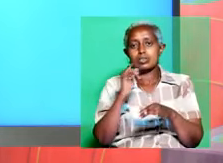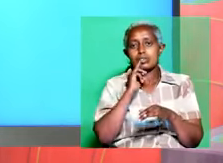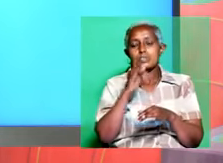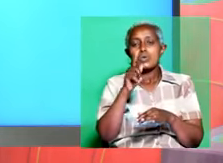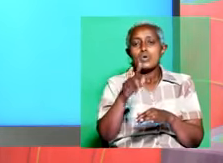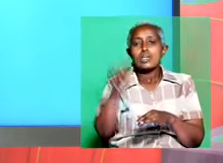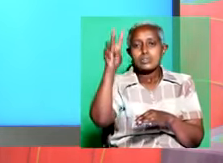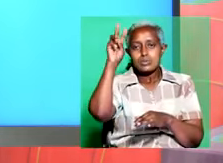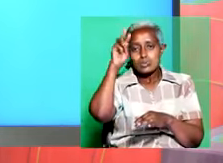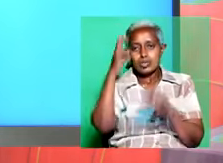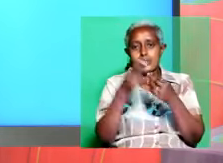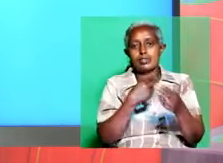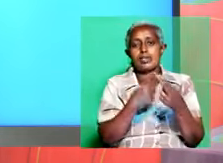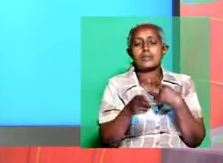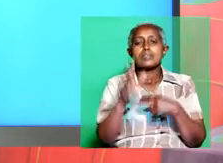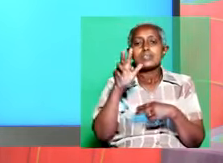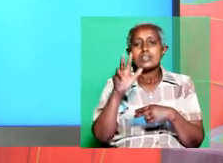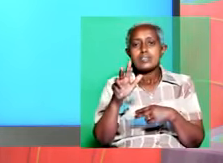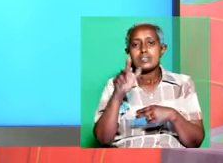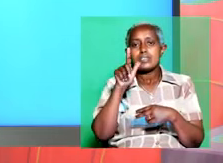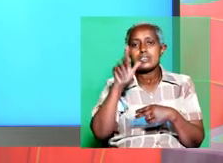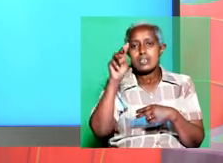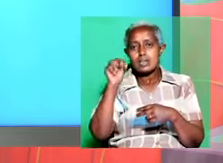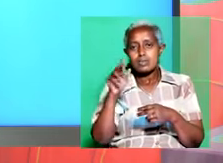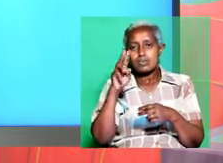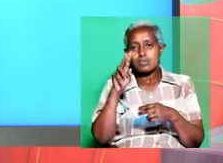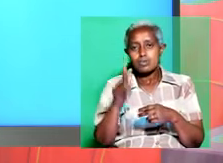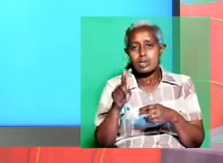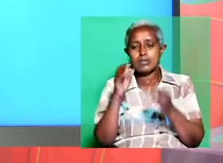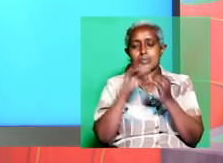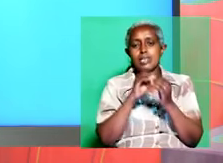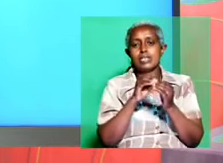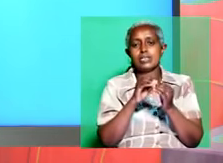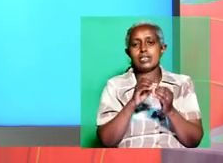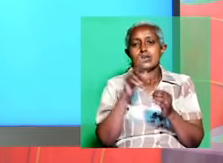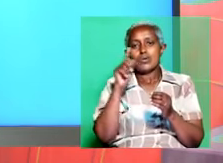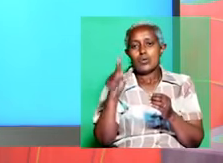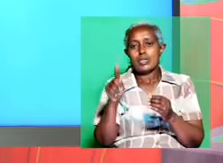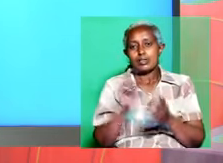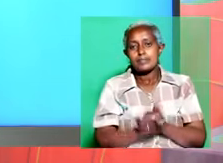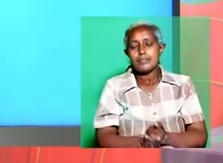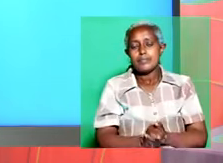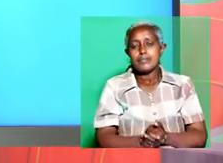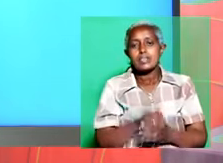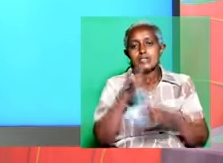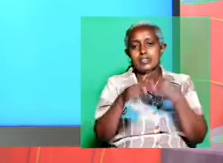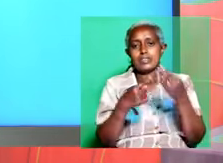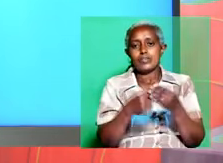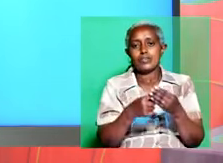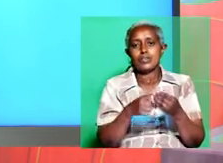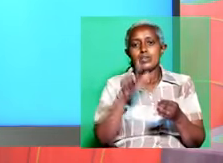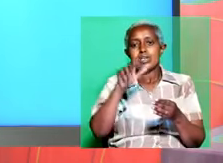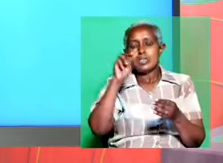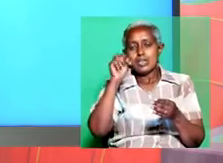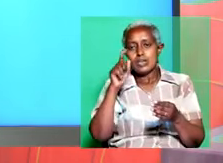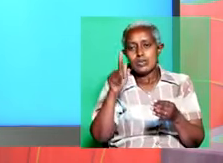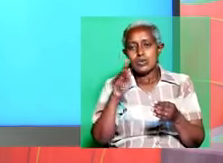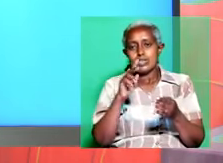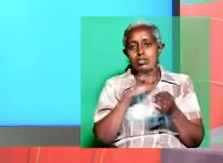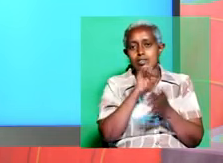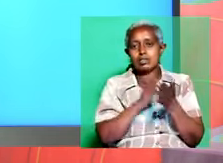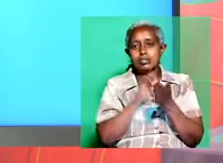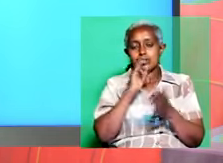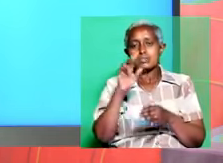1 squared times 3 ln of 1 plus 1. Therefore, you know ln 1 is it